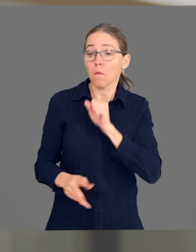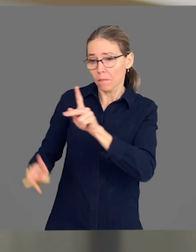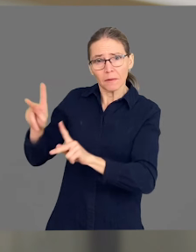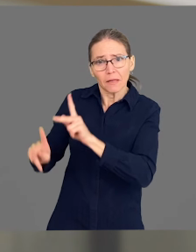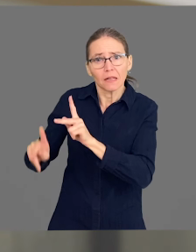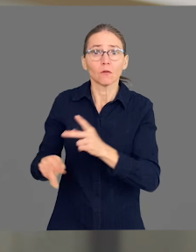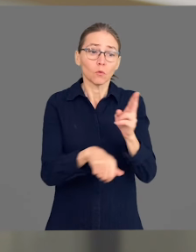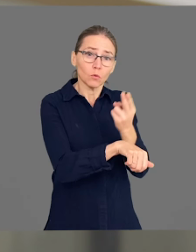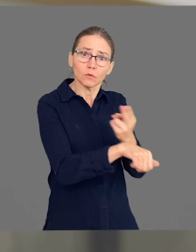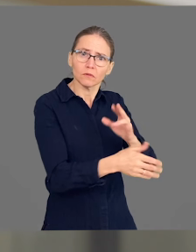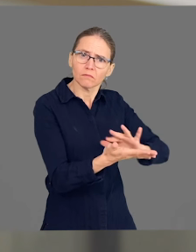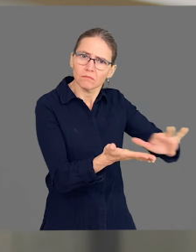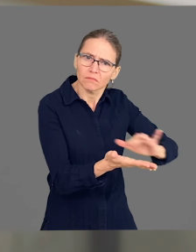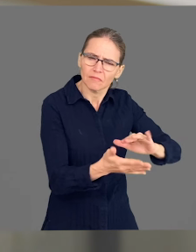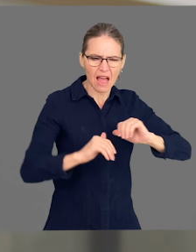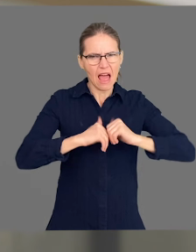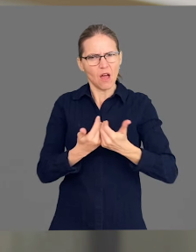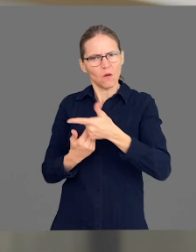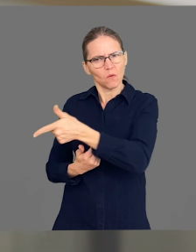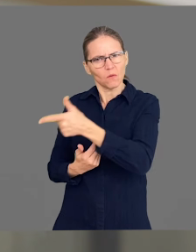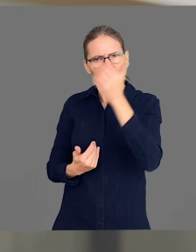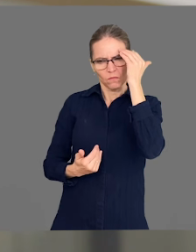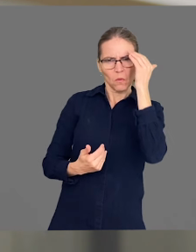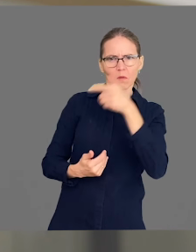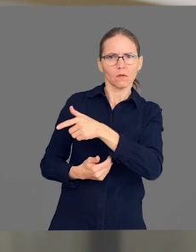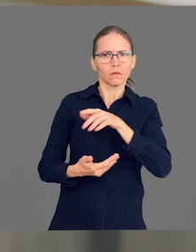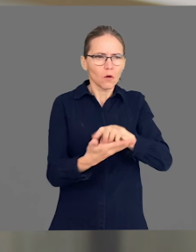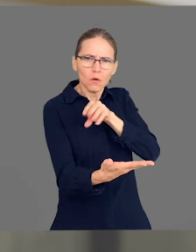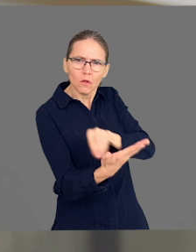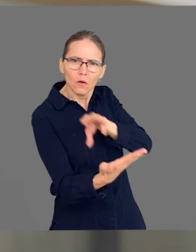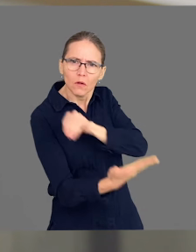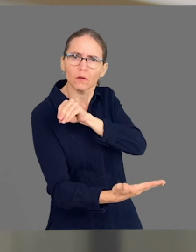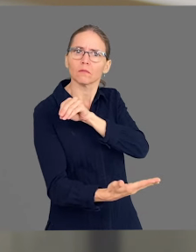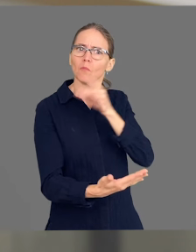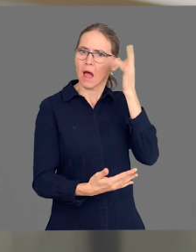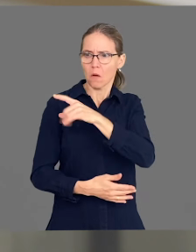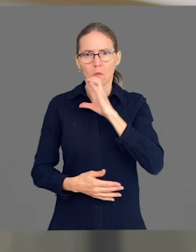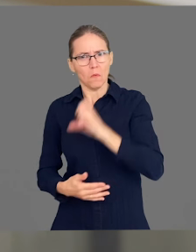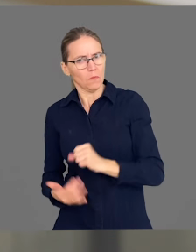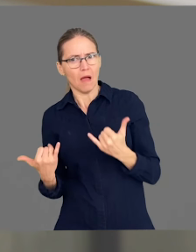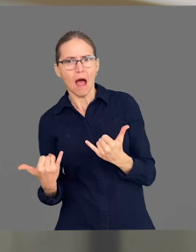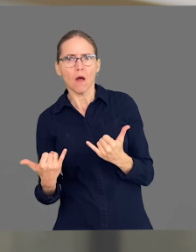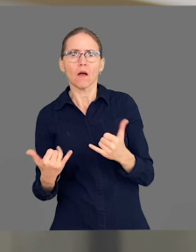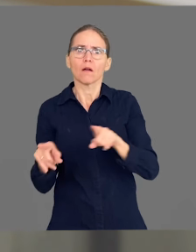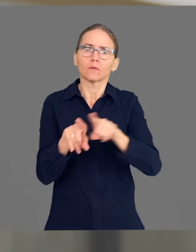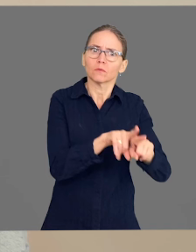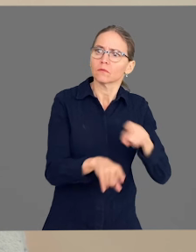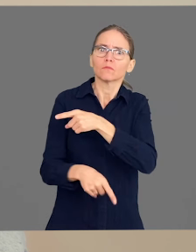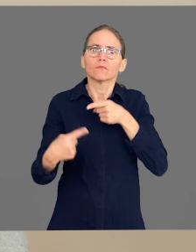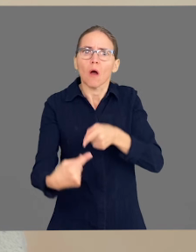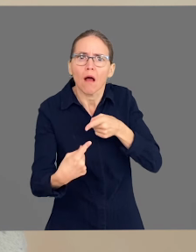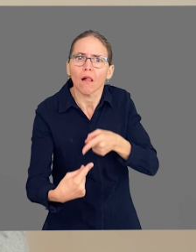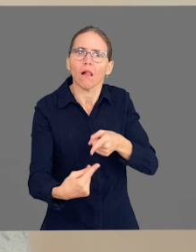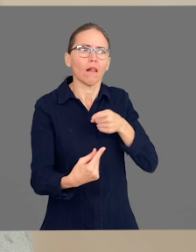really to better understand how age-related declines impact the ability to learn braille and to develop strategies to address those gaps.